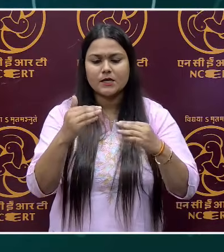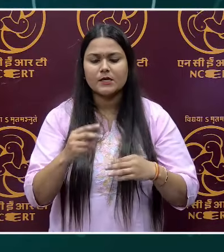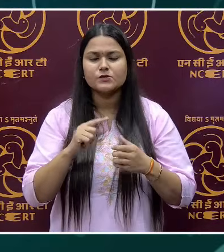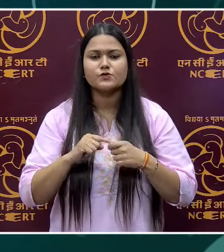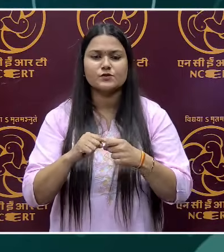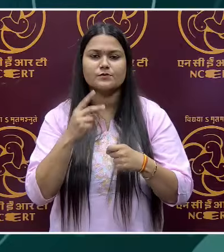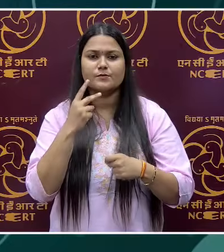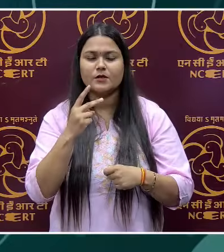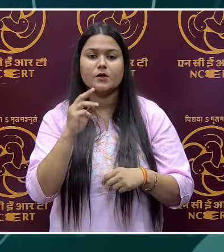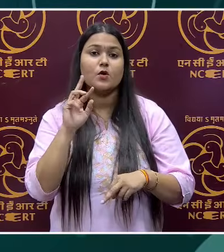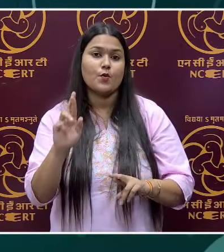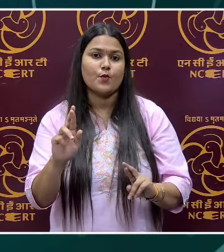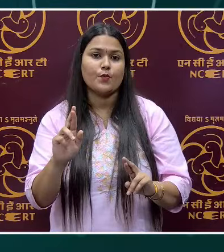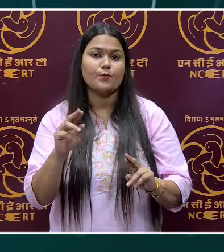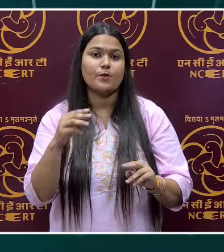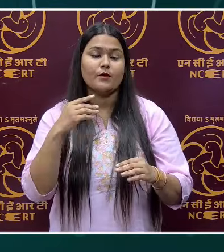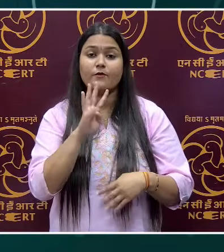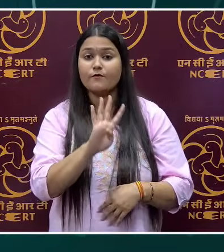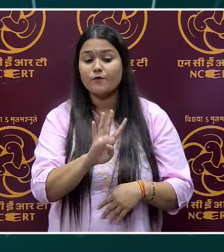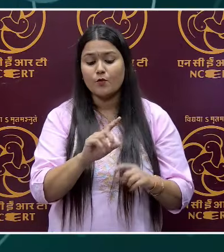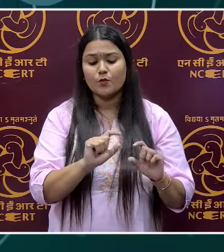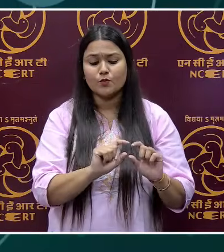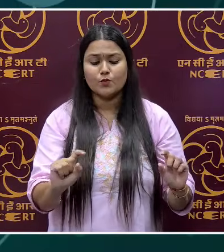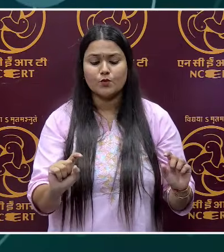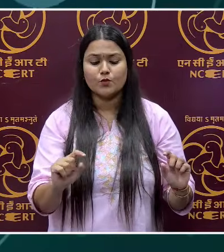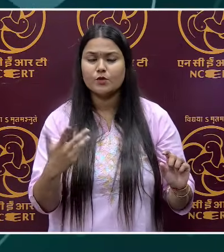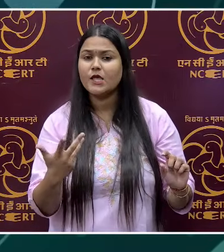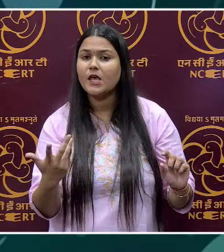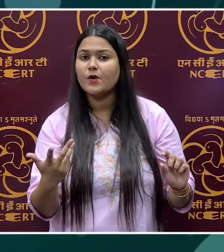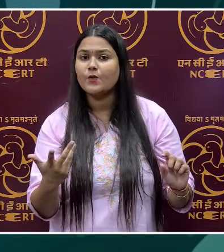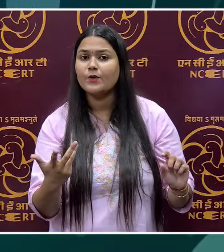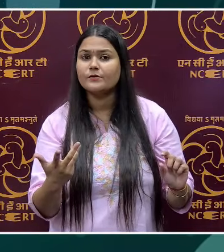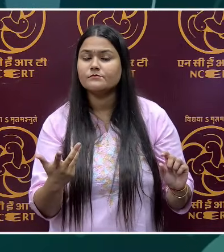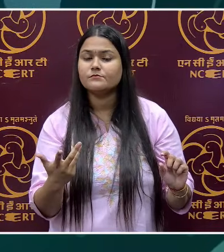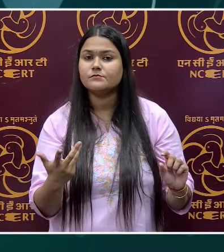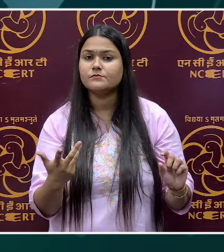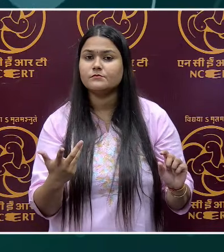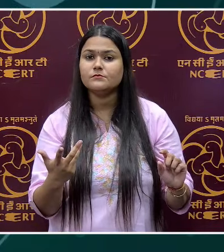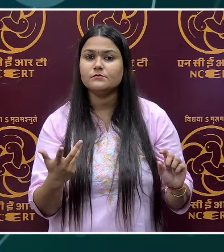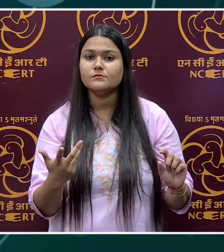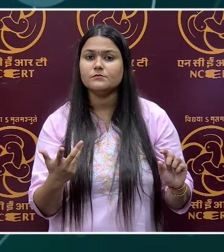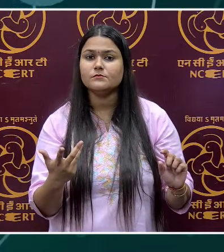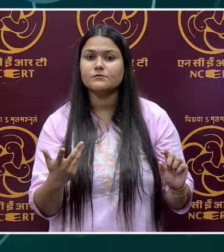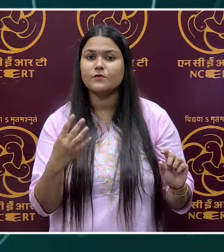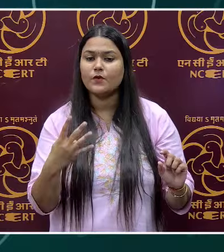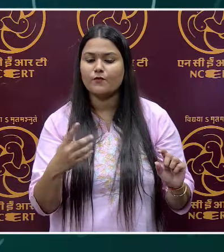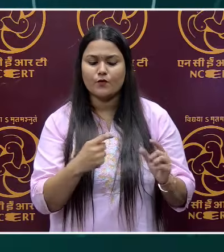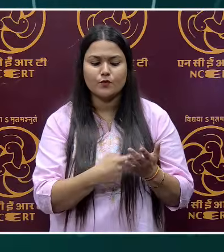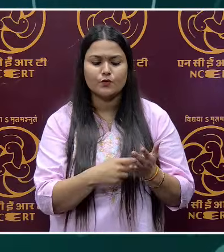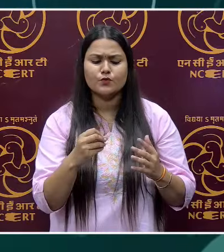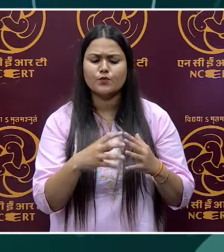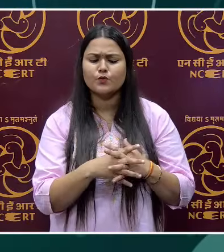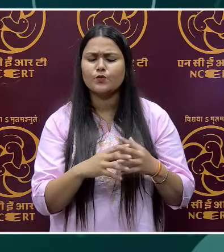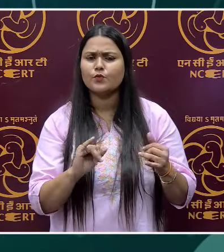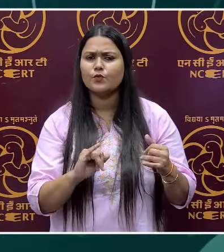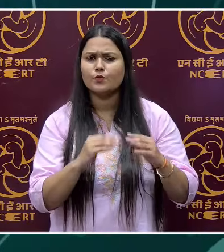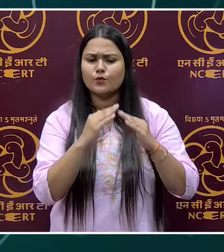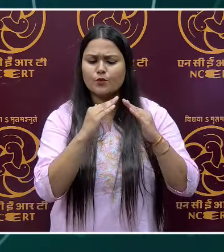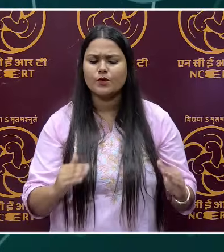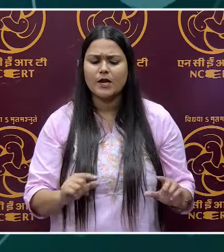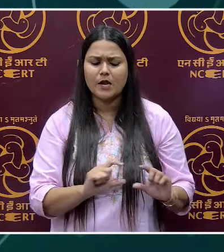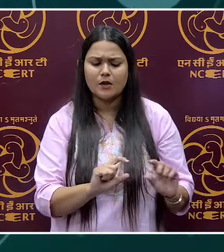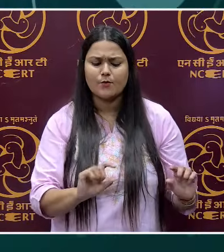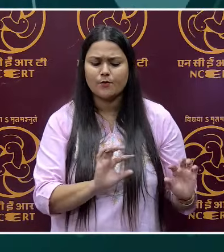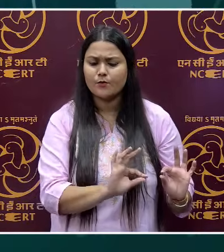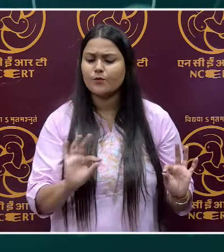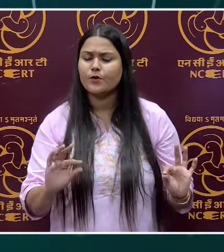question. Suppose what is the fourth row of the Pascal triangle? Fourth row. What is the fourth row of